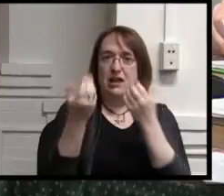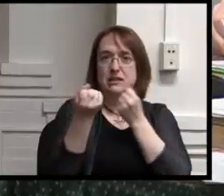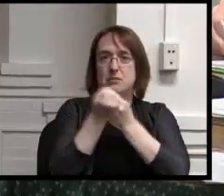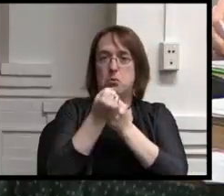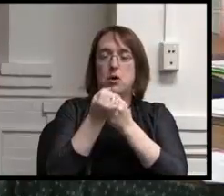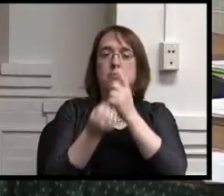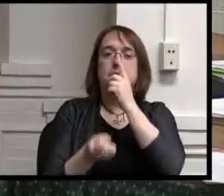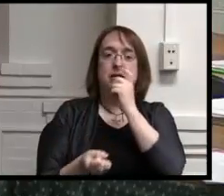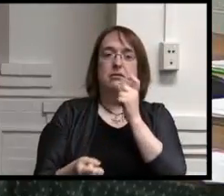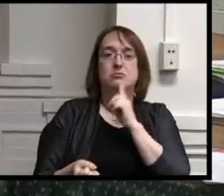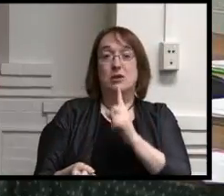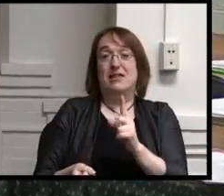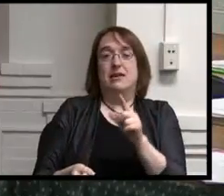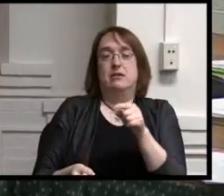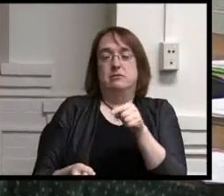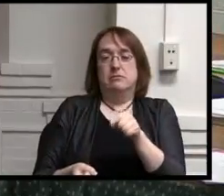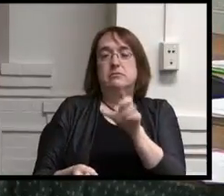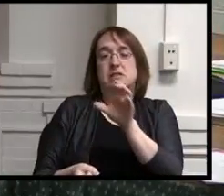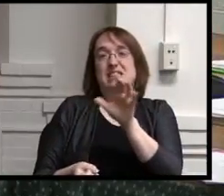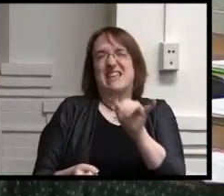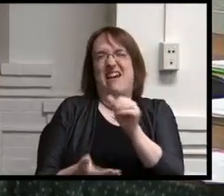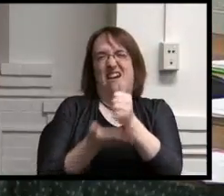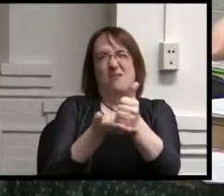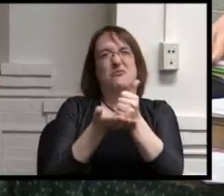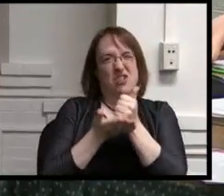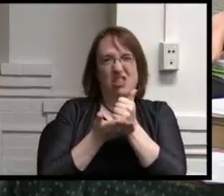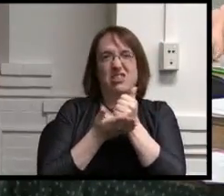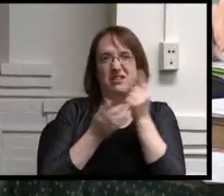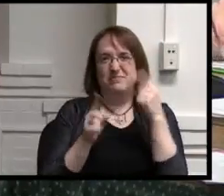because they've been very helpful